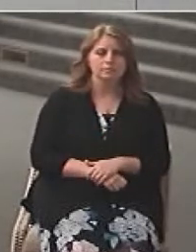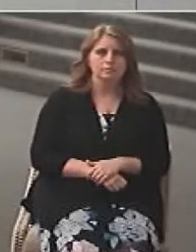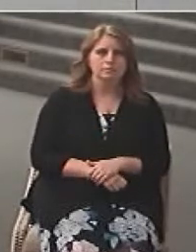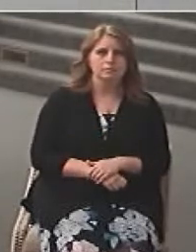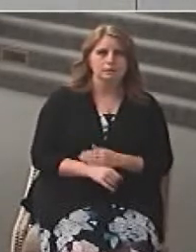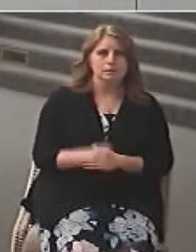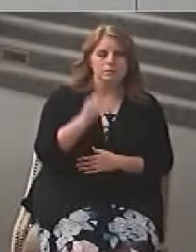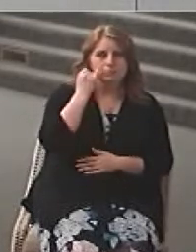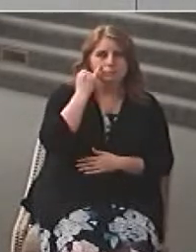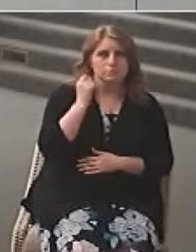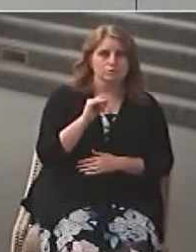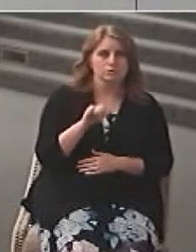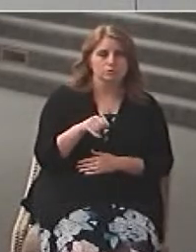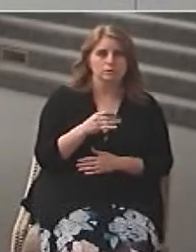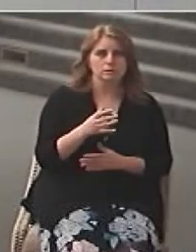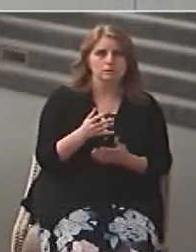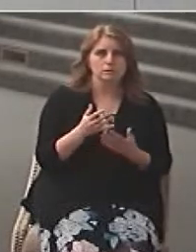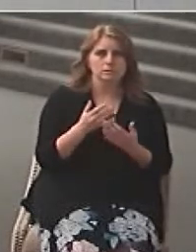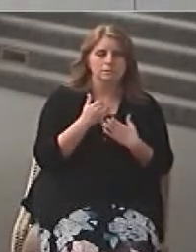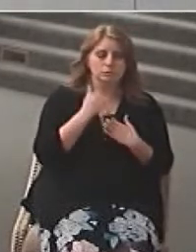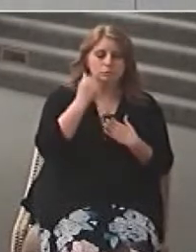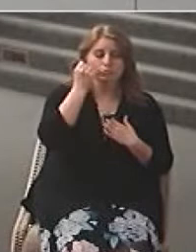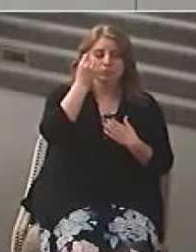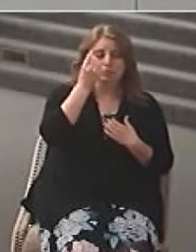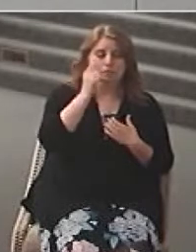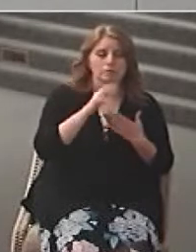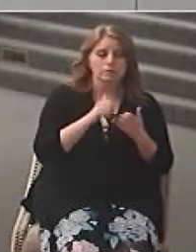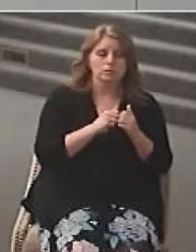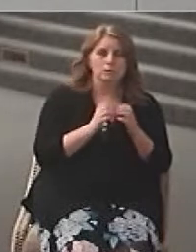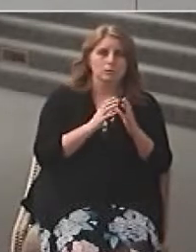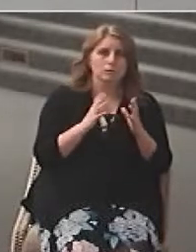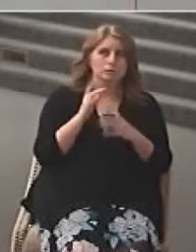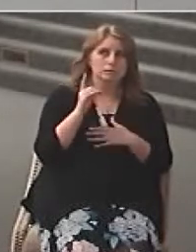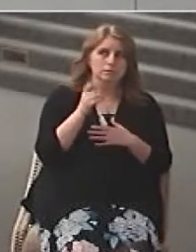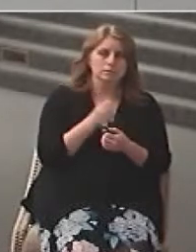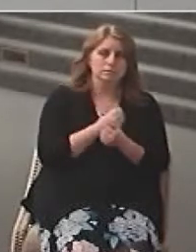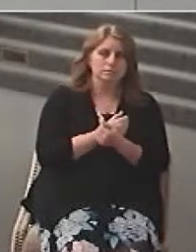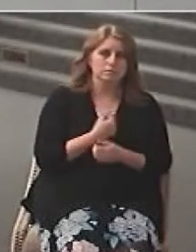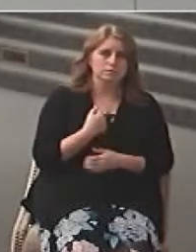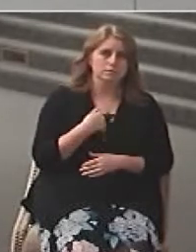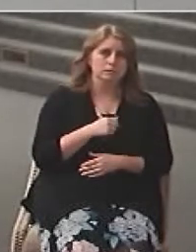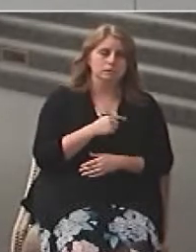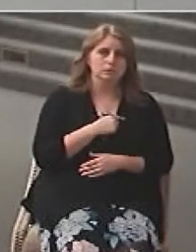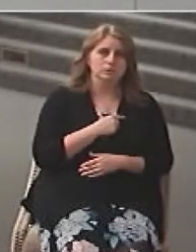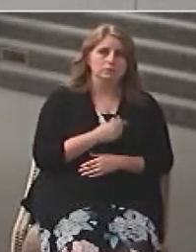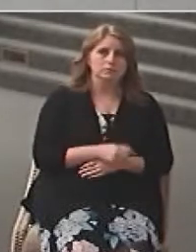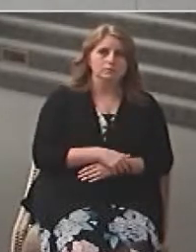If we would just come to the realization of how much He loves us.